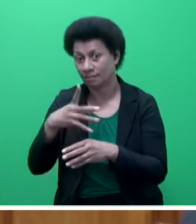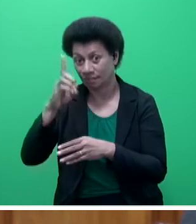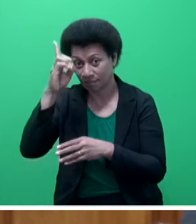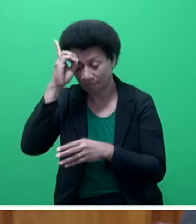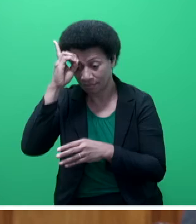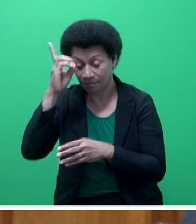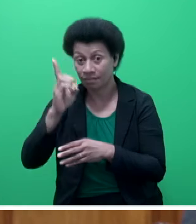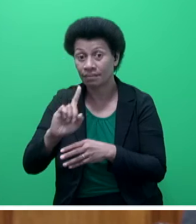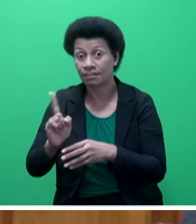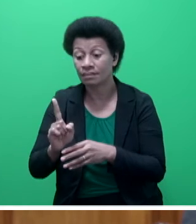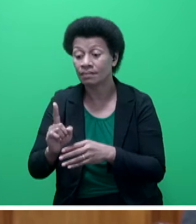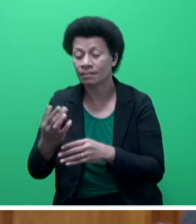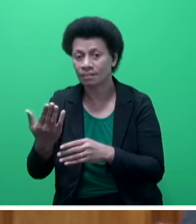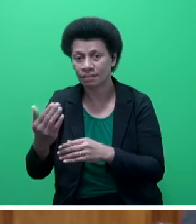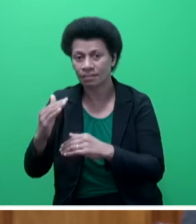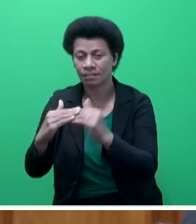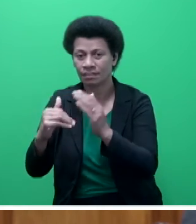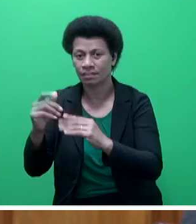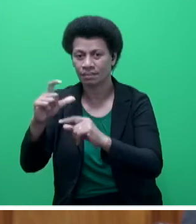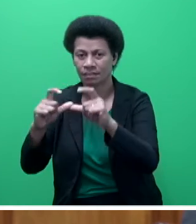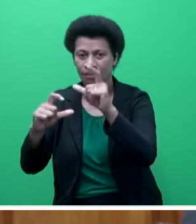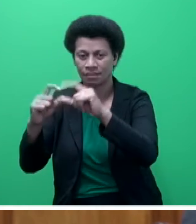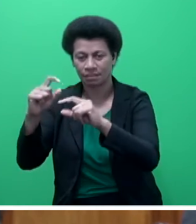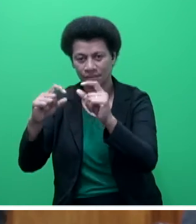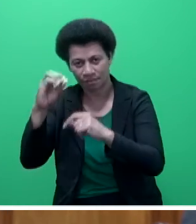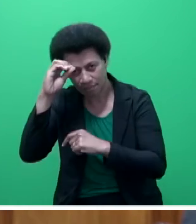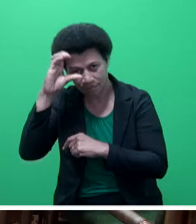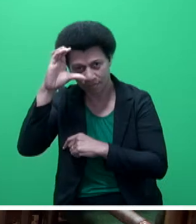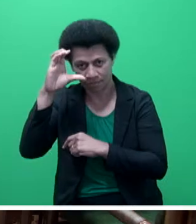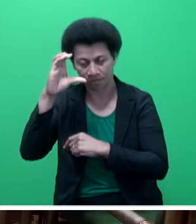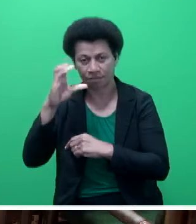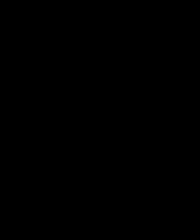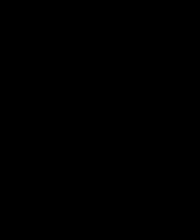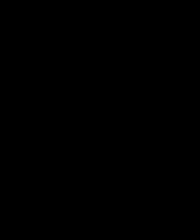where possible to build capacity within, sir. I thank you for allowing me the opportunity to respond.